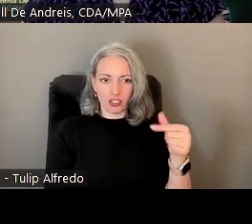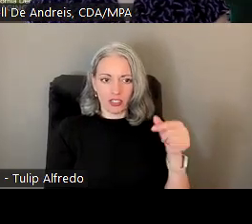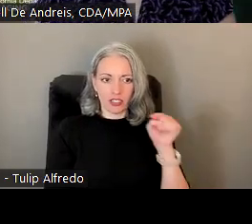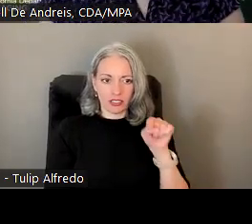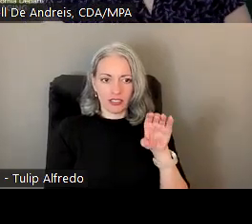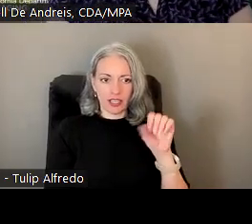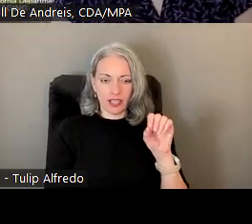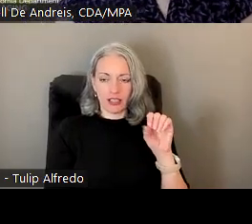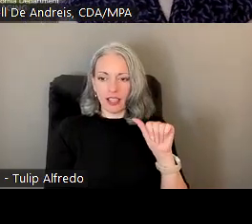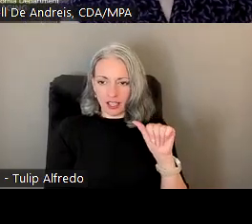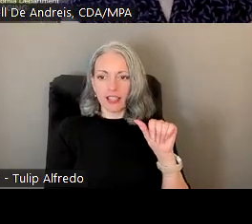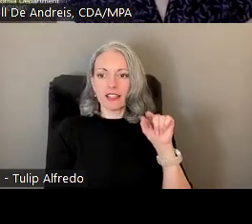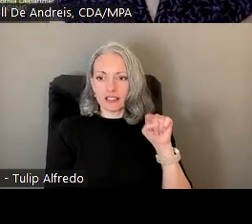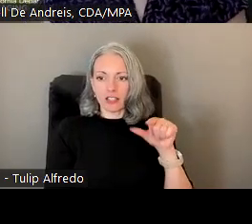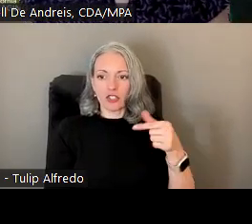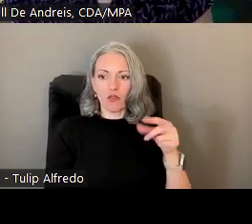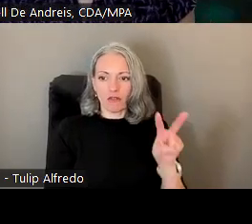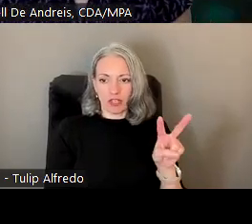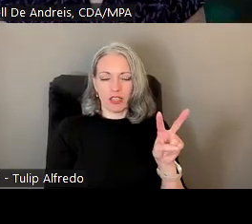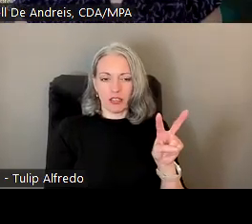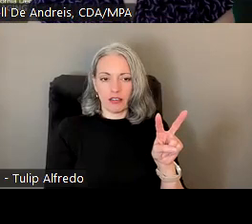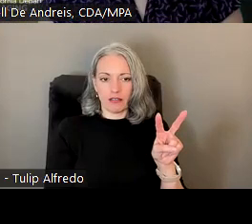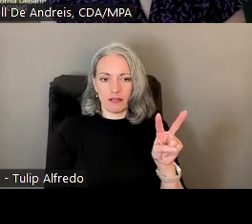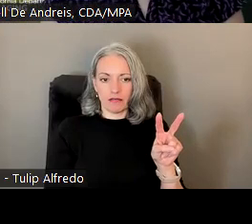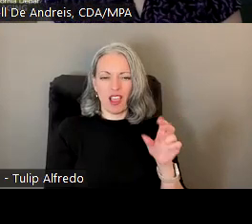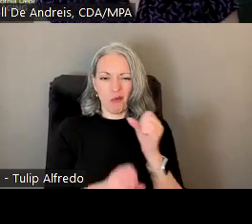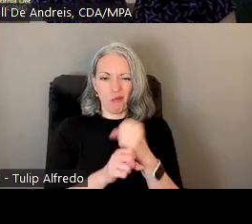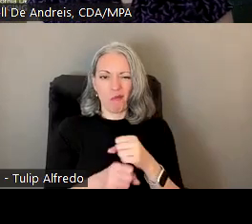@aging.ca.gov. And we'll make sure to get those to the committee members.